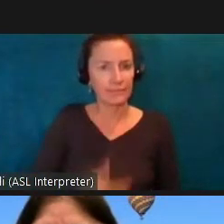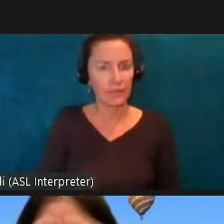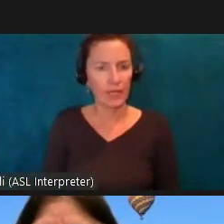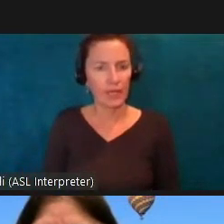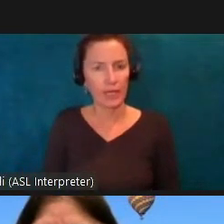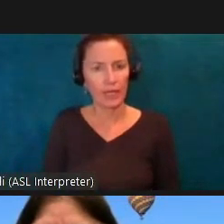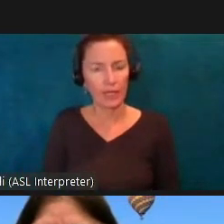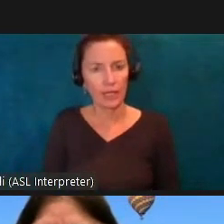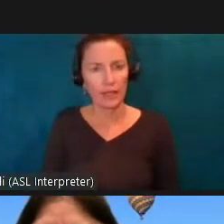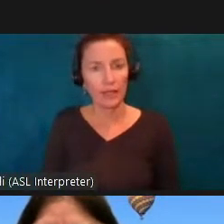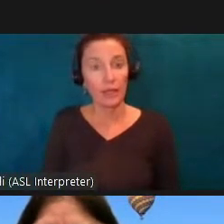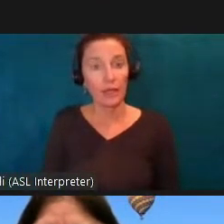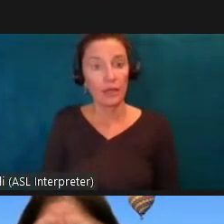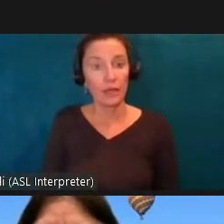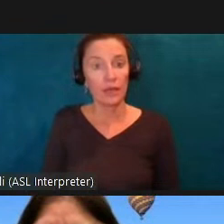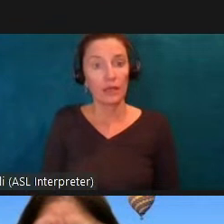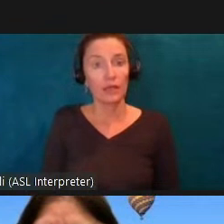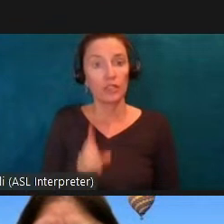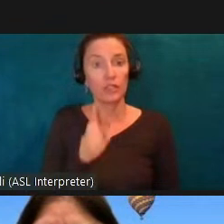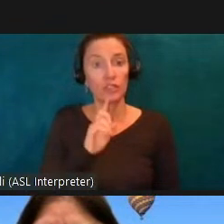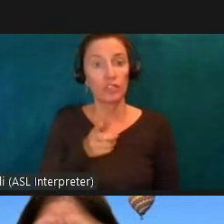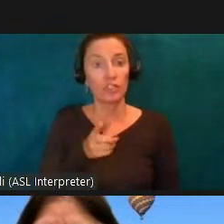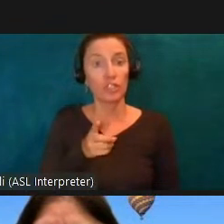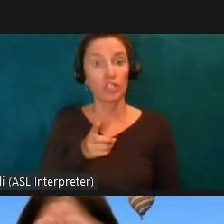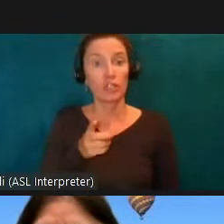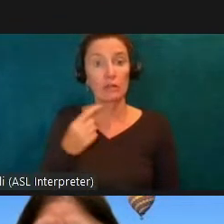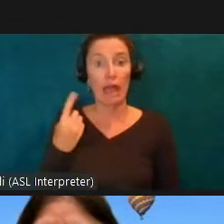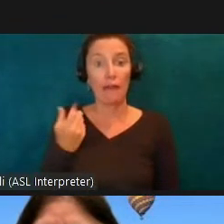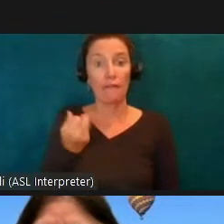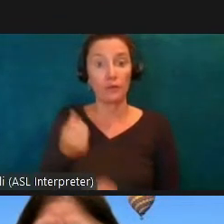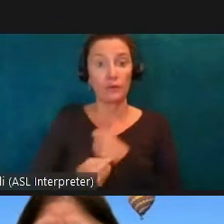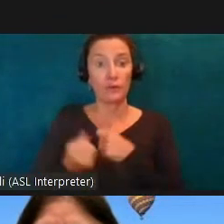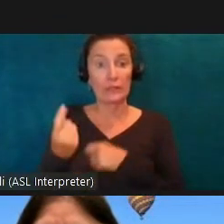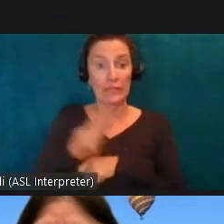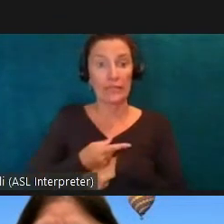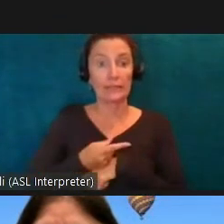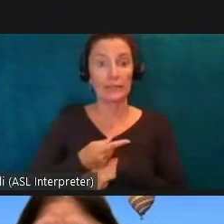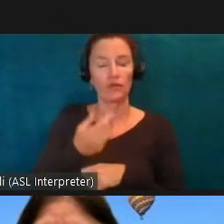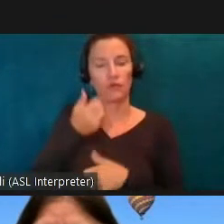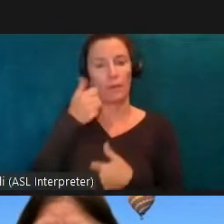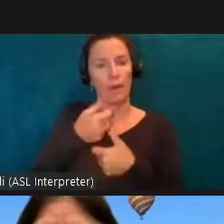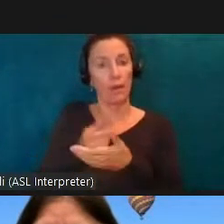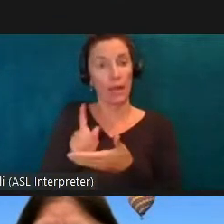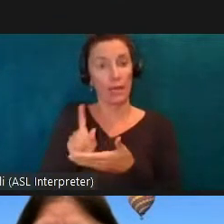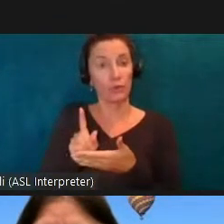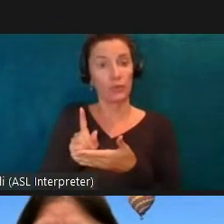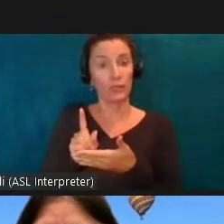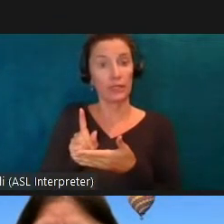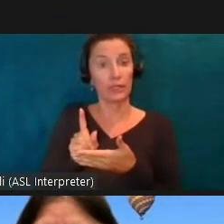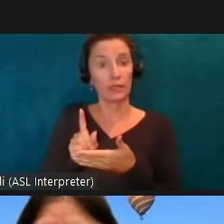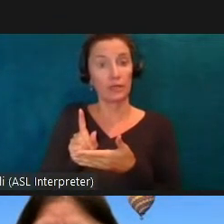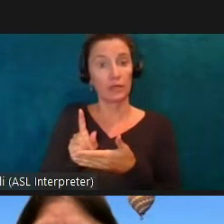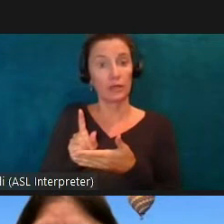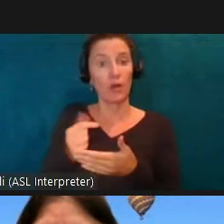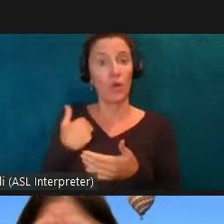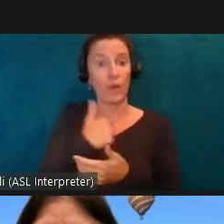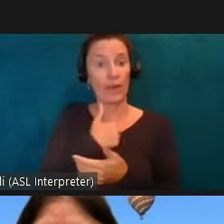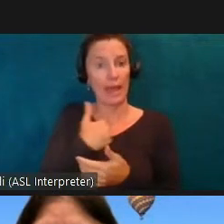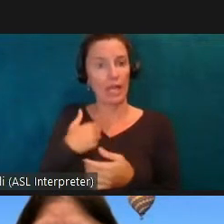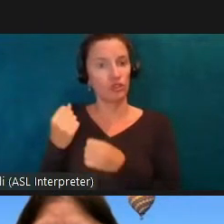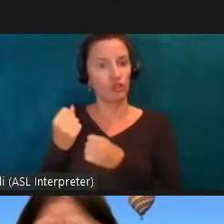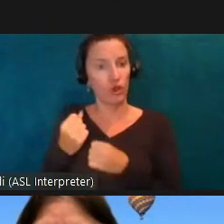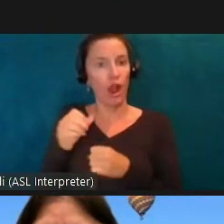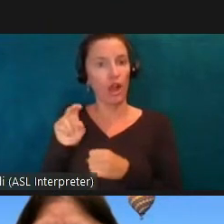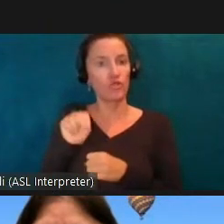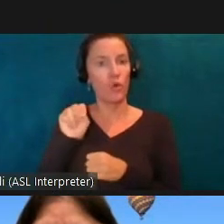Sure. So after the last couple of days, if you recall earlier last week, we had some stronger northwest